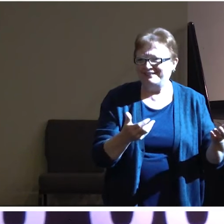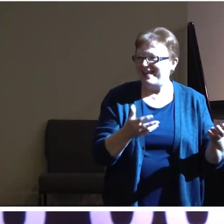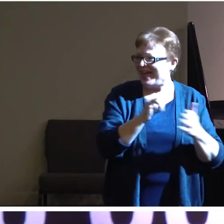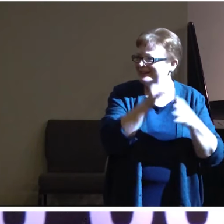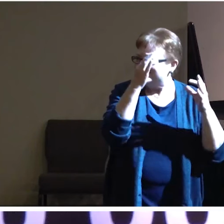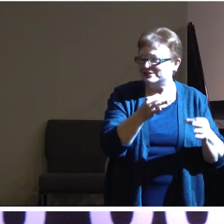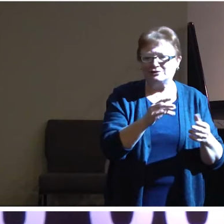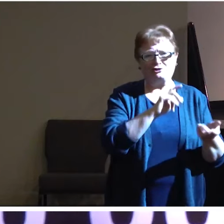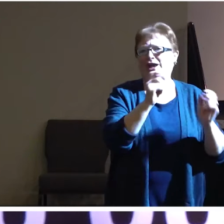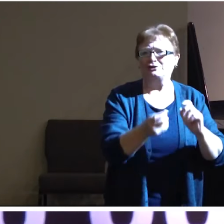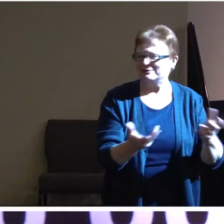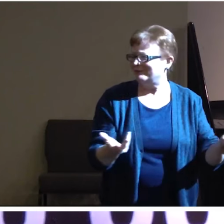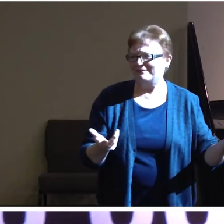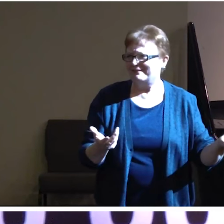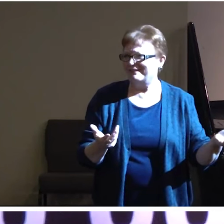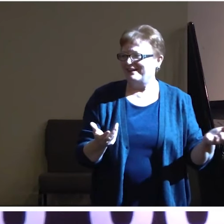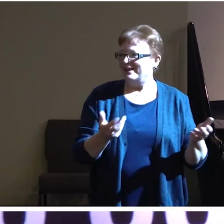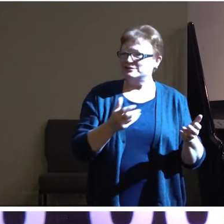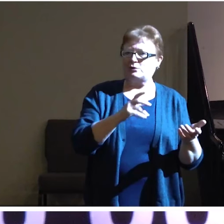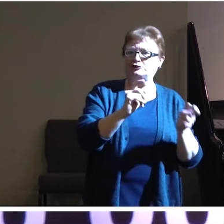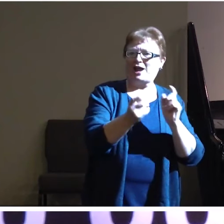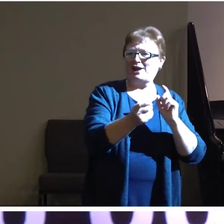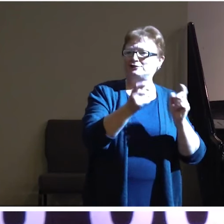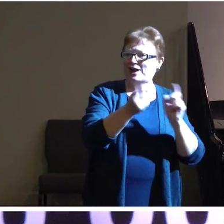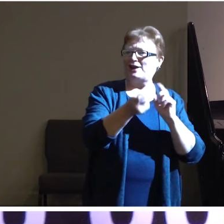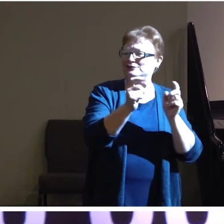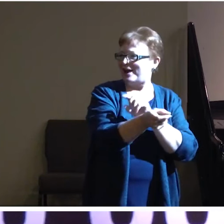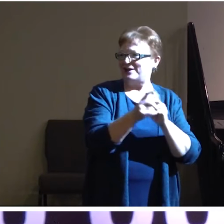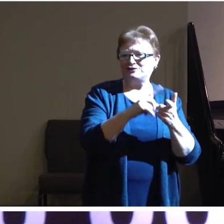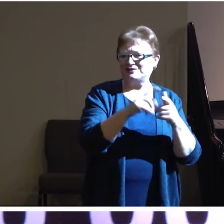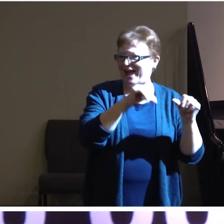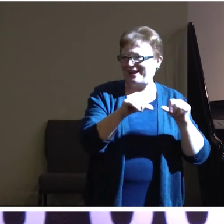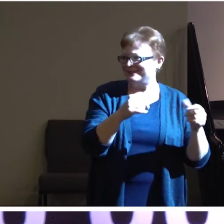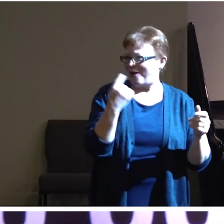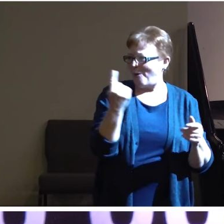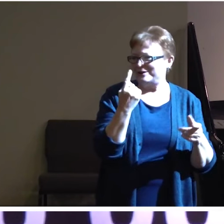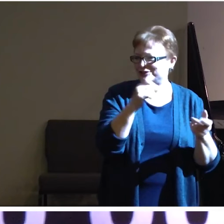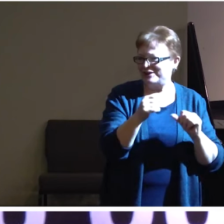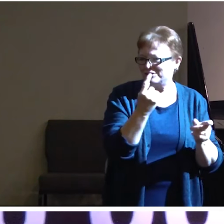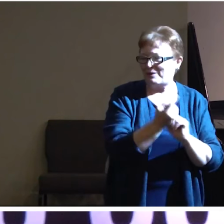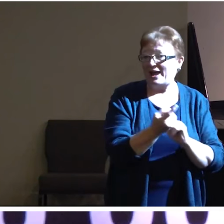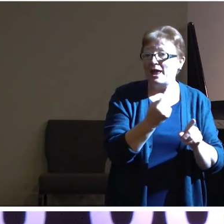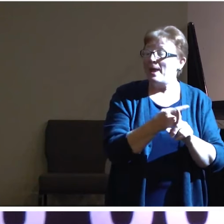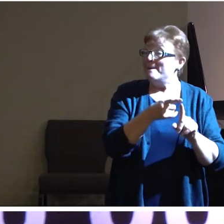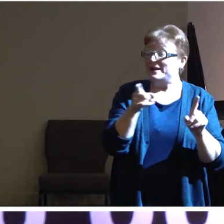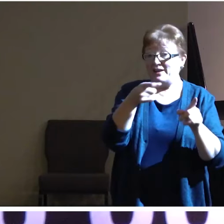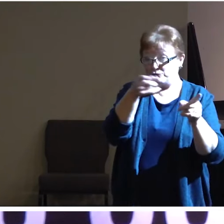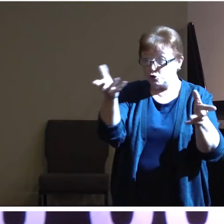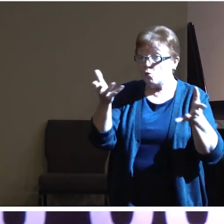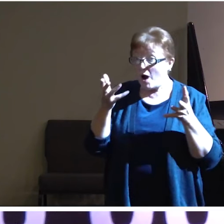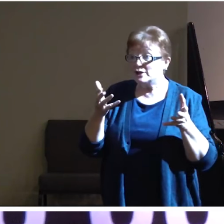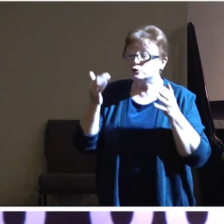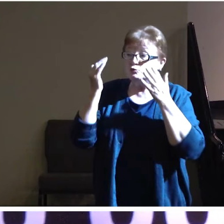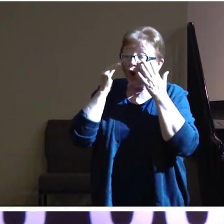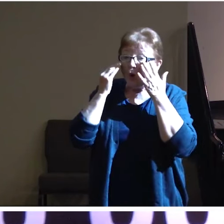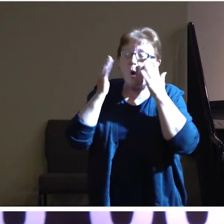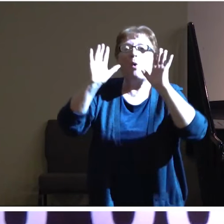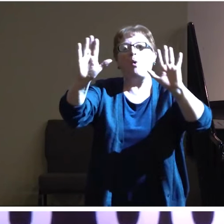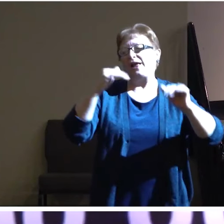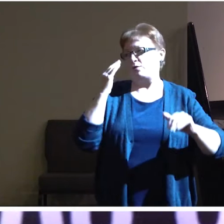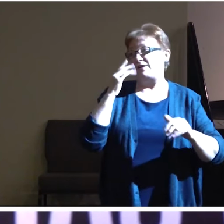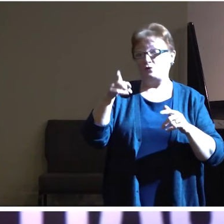much. But we have this notion that if you really want to know that which is true, talk to smart people.